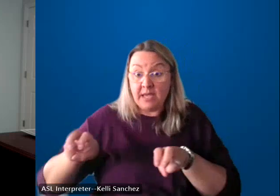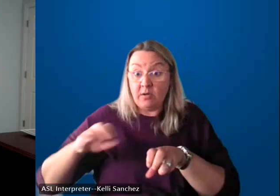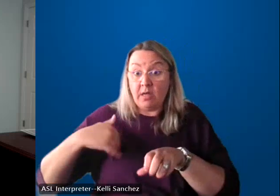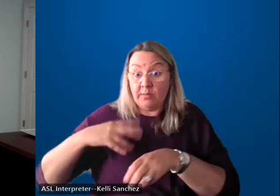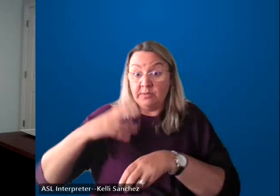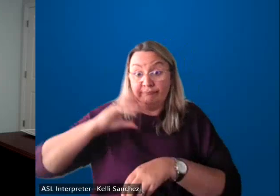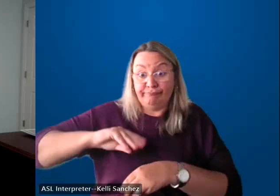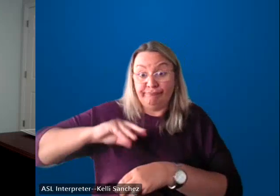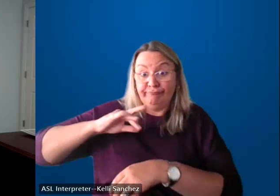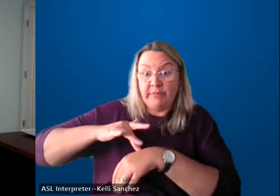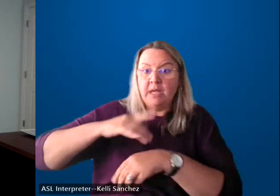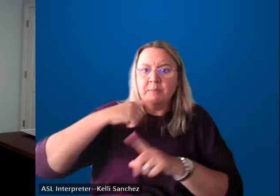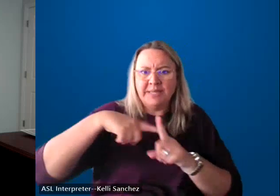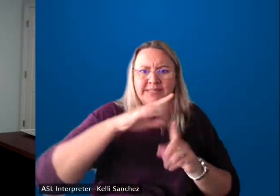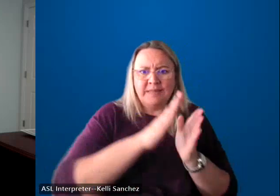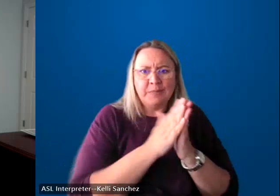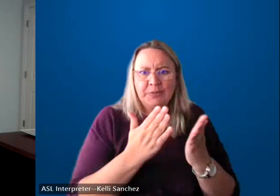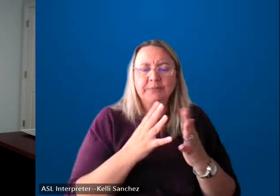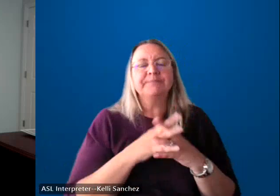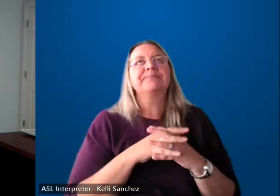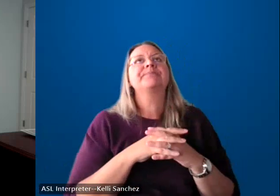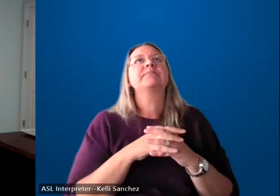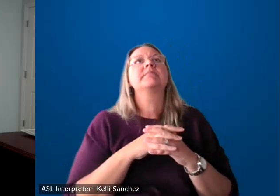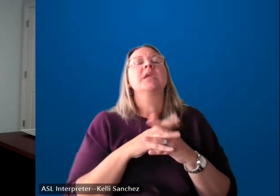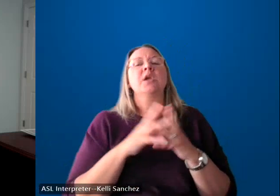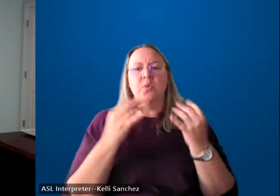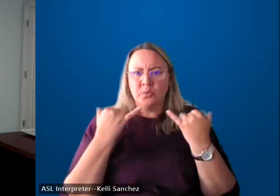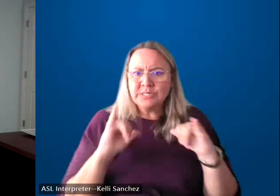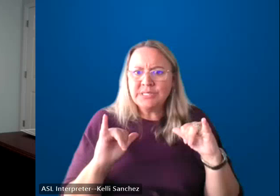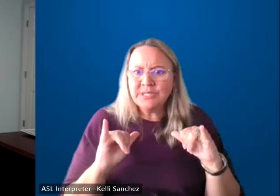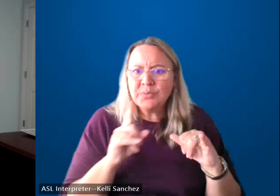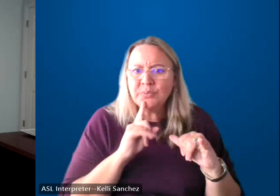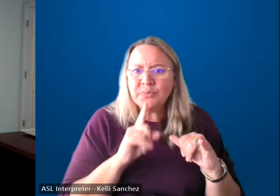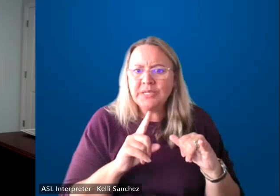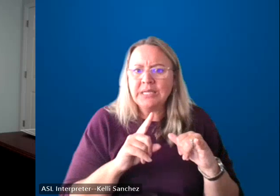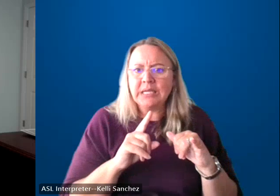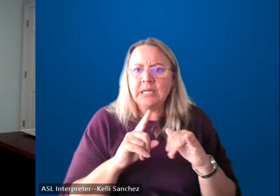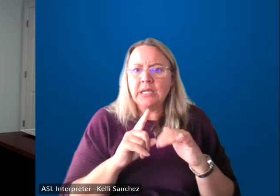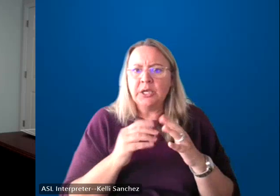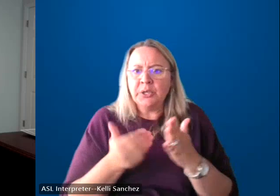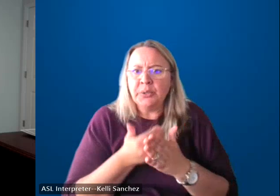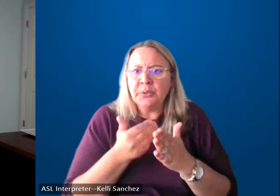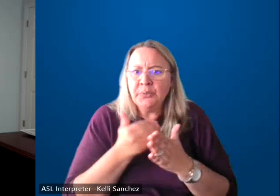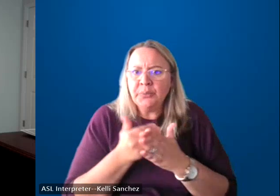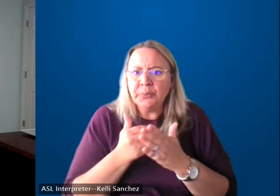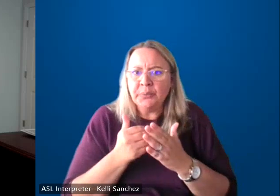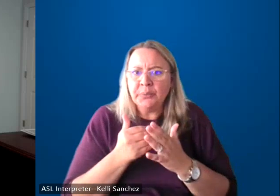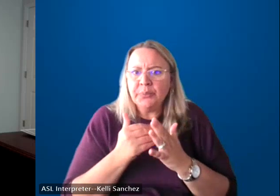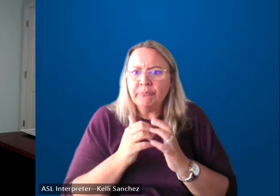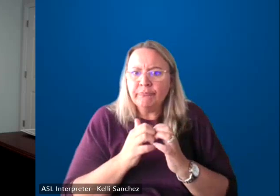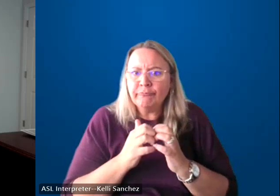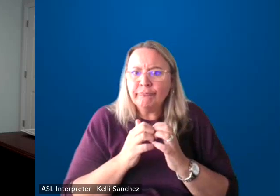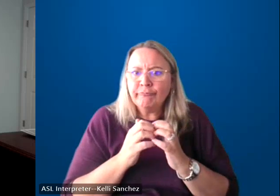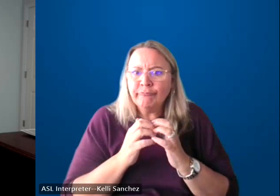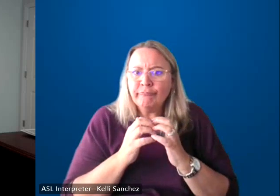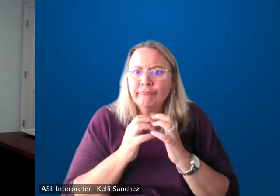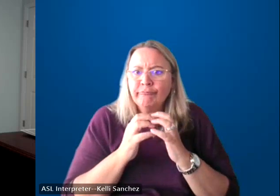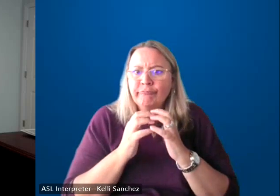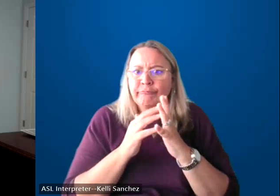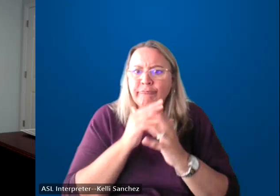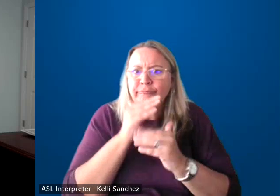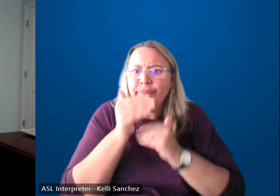literature was we're still really at the frontier of this whole